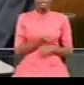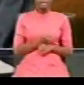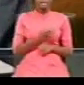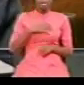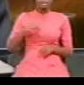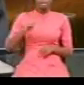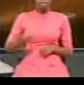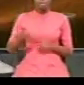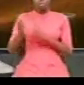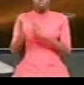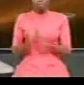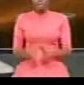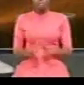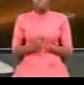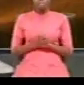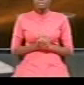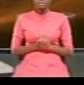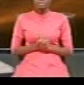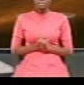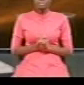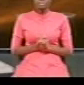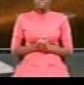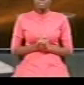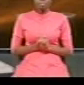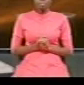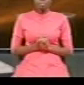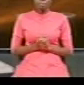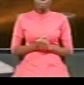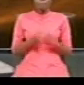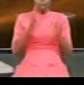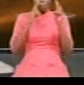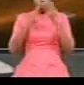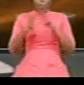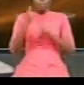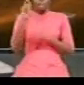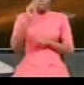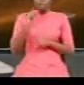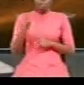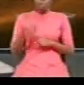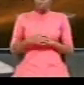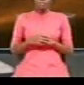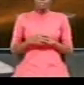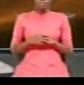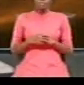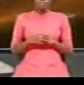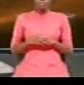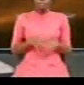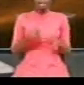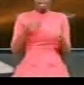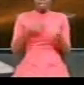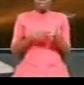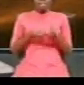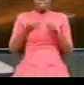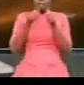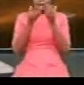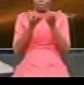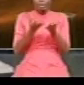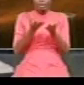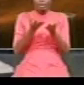and the other left. Watch therefore. This